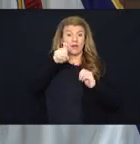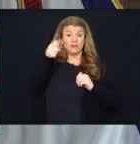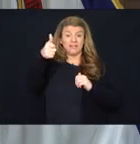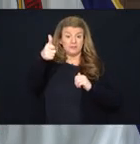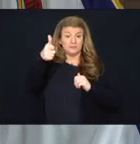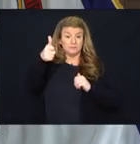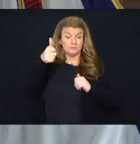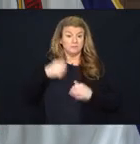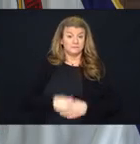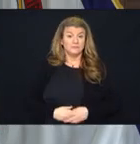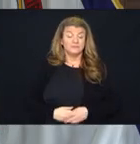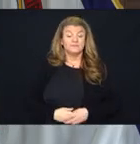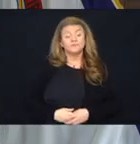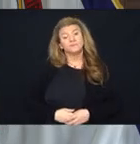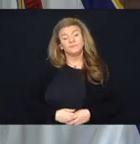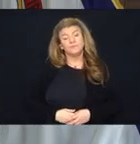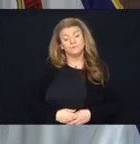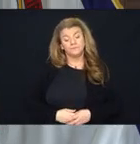amazing.